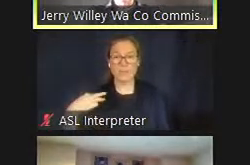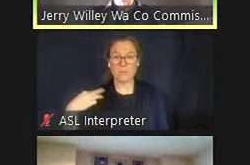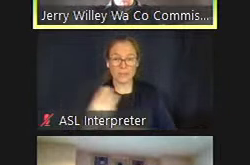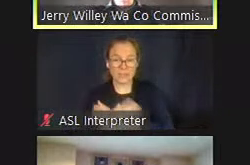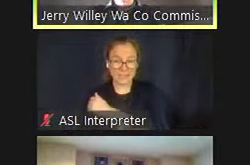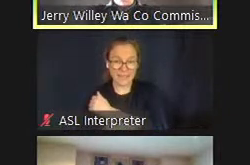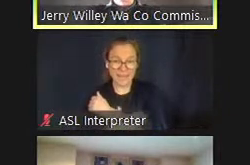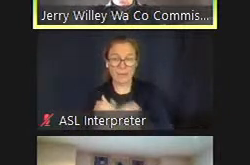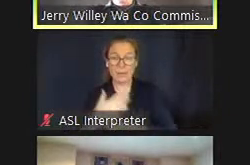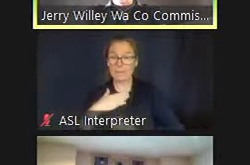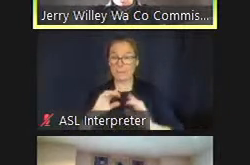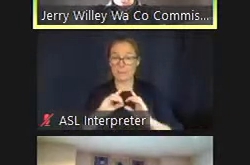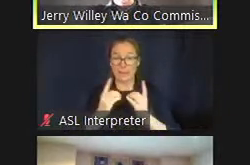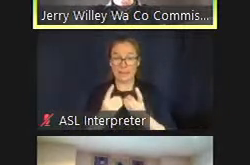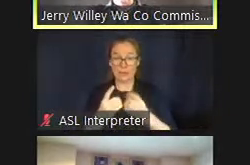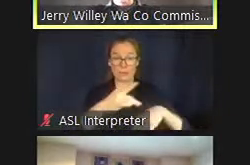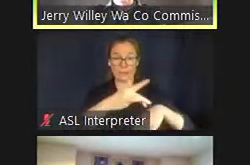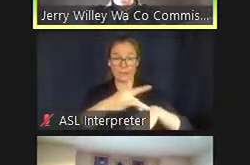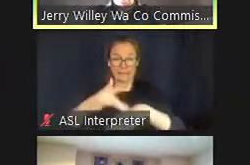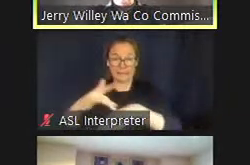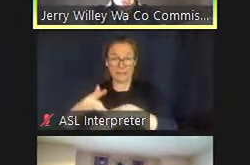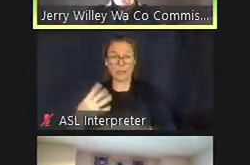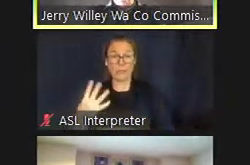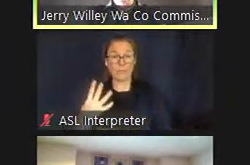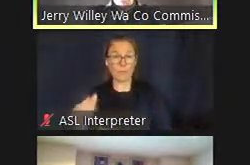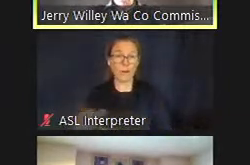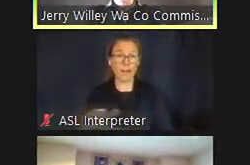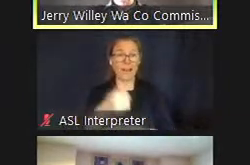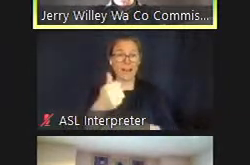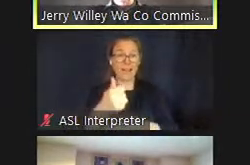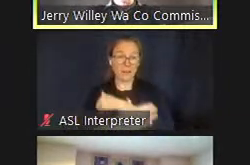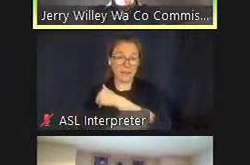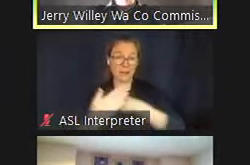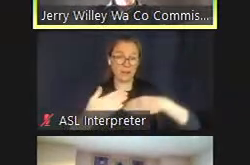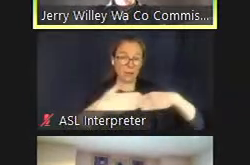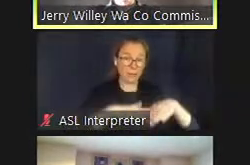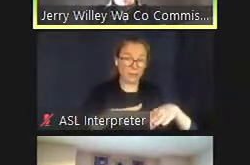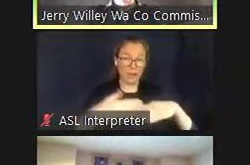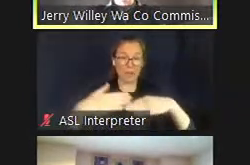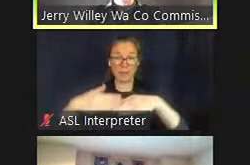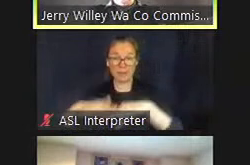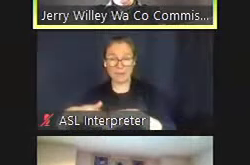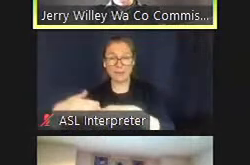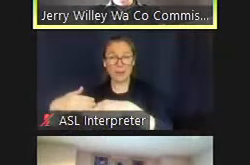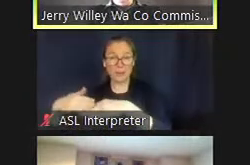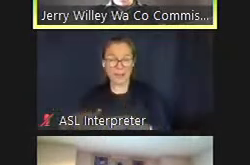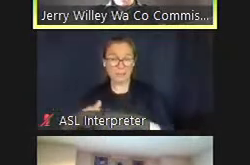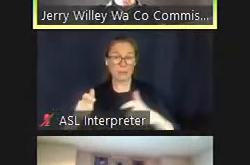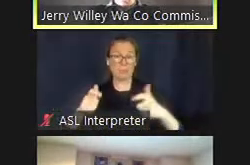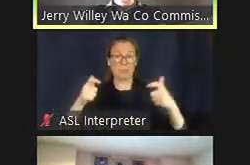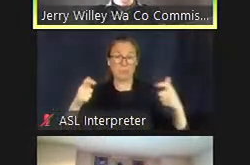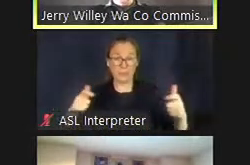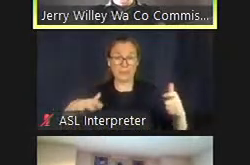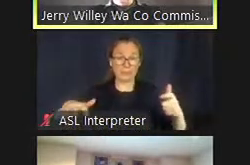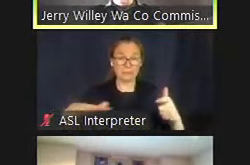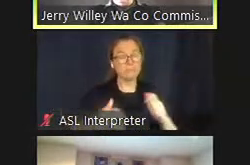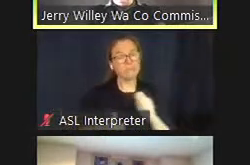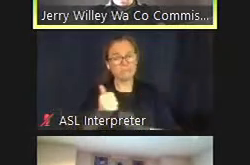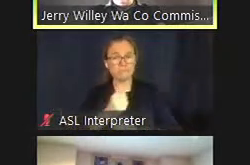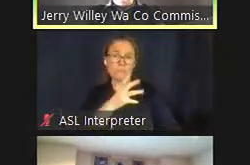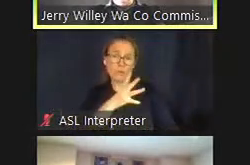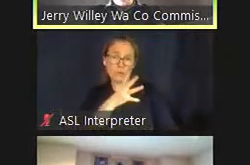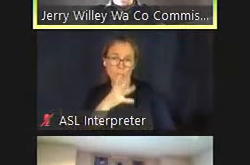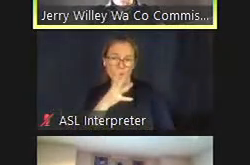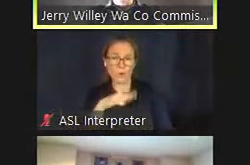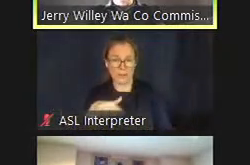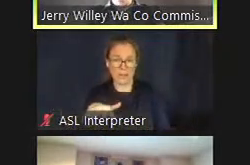district touches 4 other counties, and so it's a wide geographical and mostly rural area of